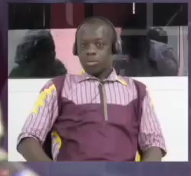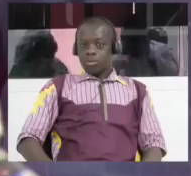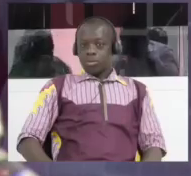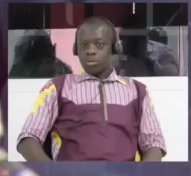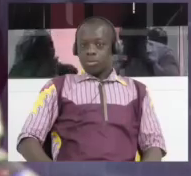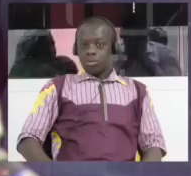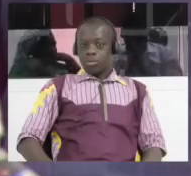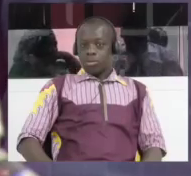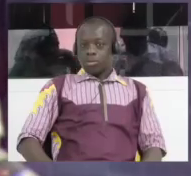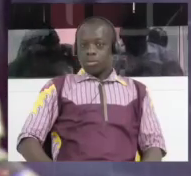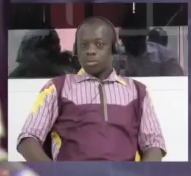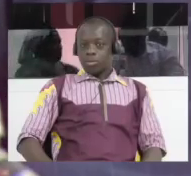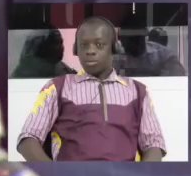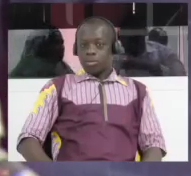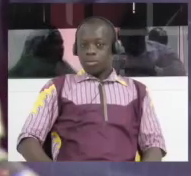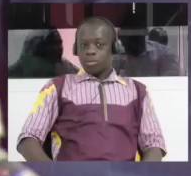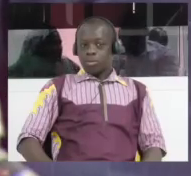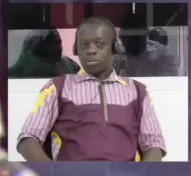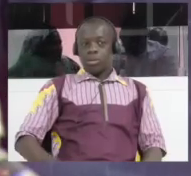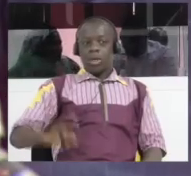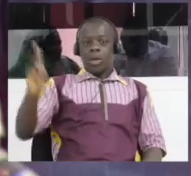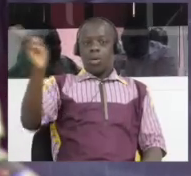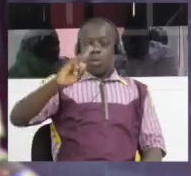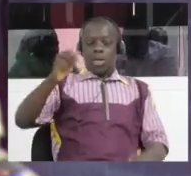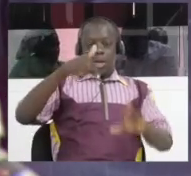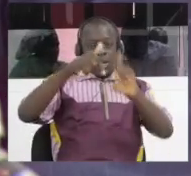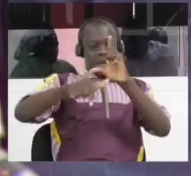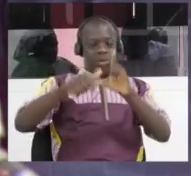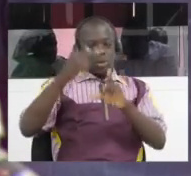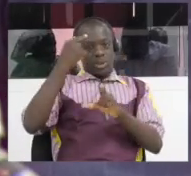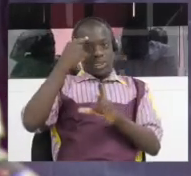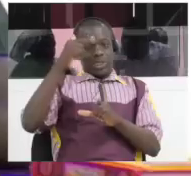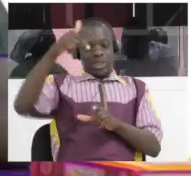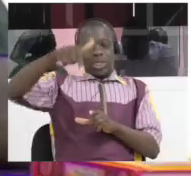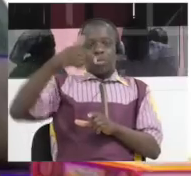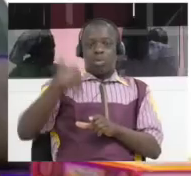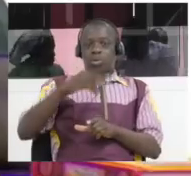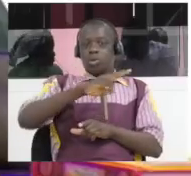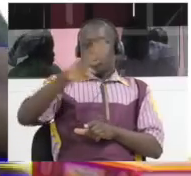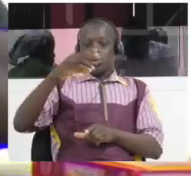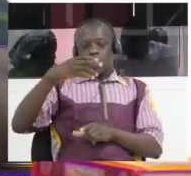At what stage did you realize that the Nigerians did not wish to be involved?